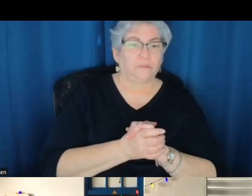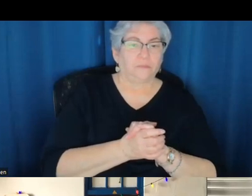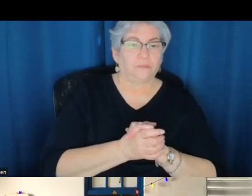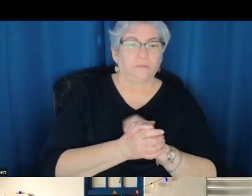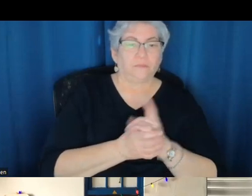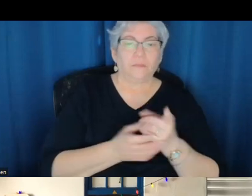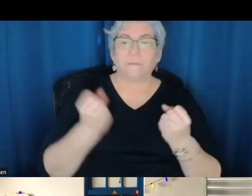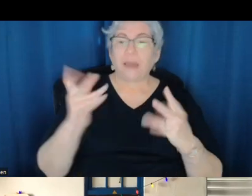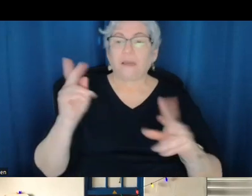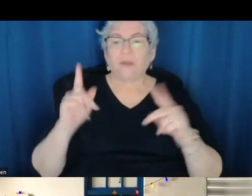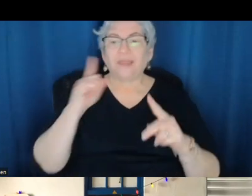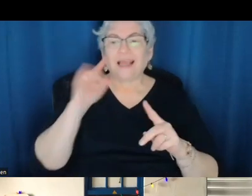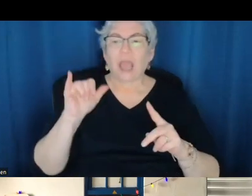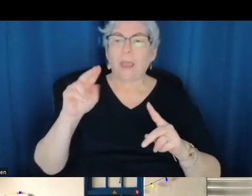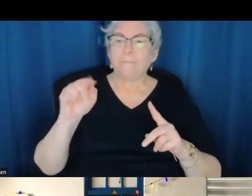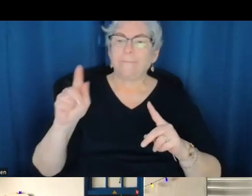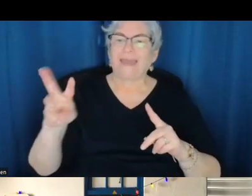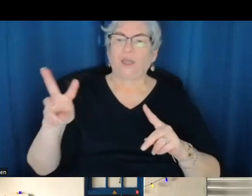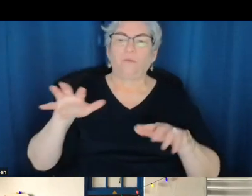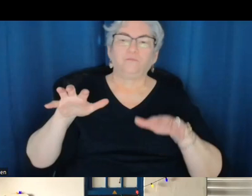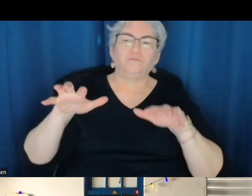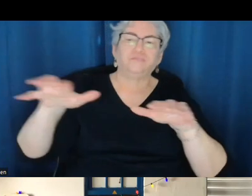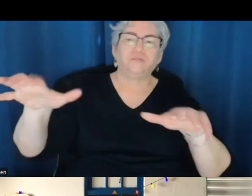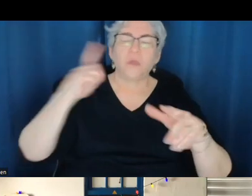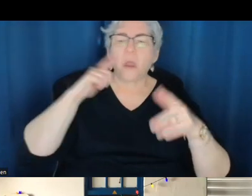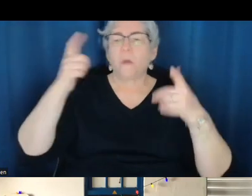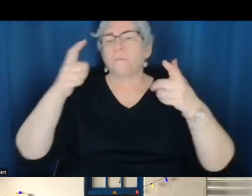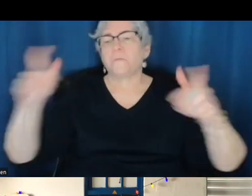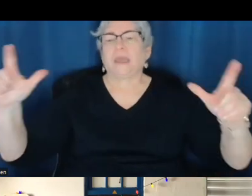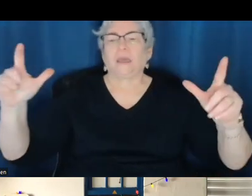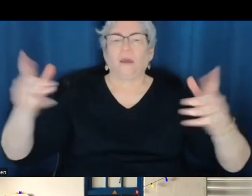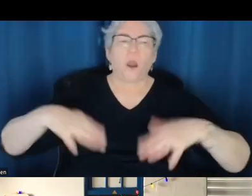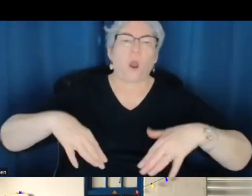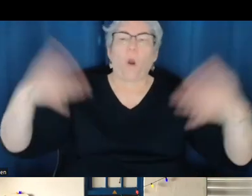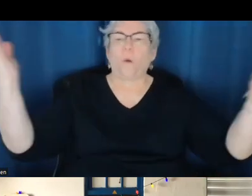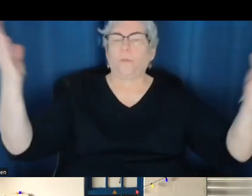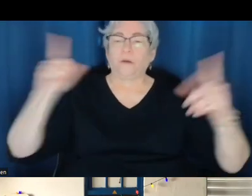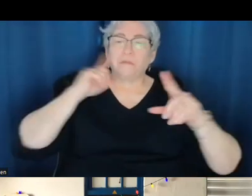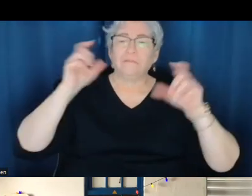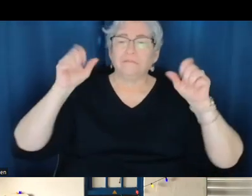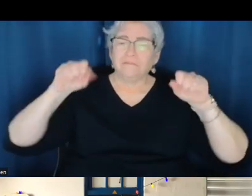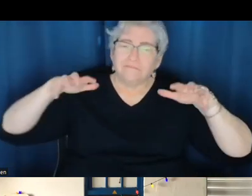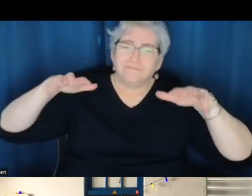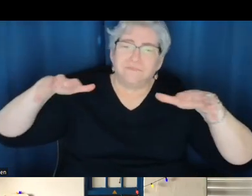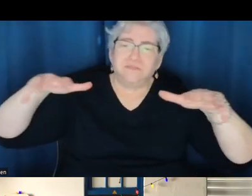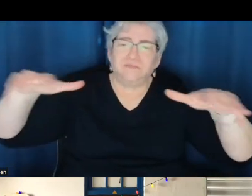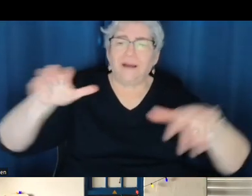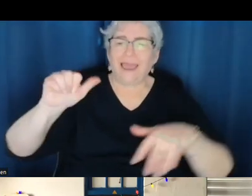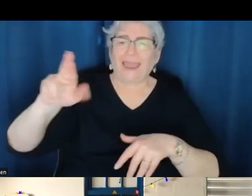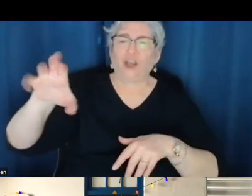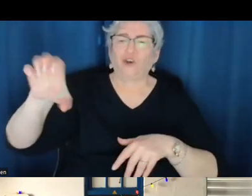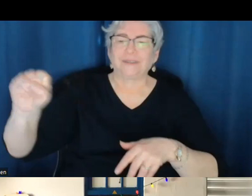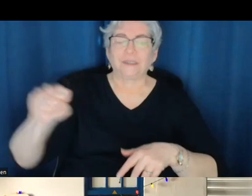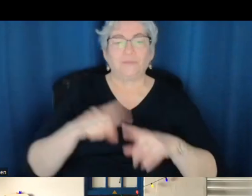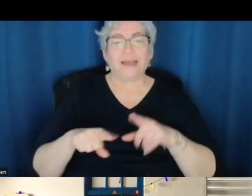Many people think of meadows as large, open, wild spaces or acres of agricultural land. Here